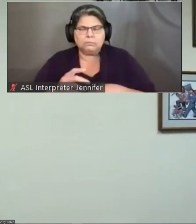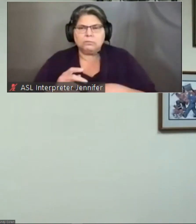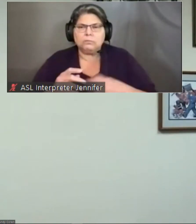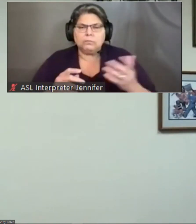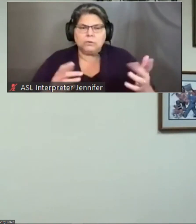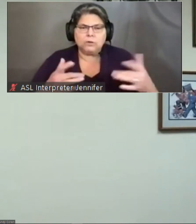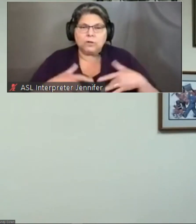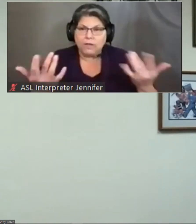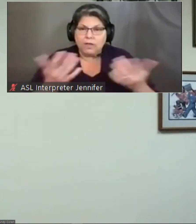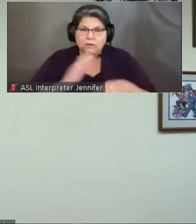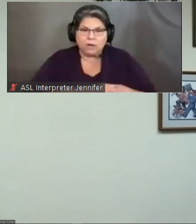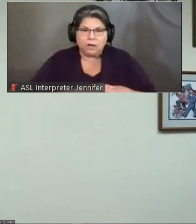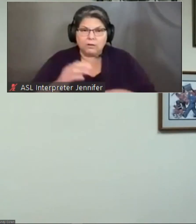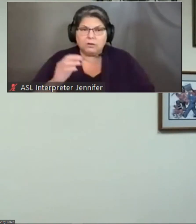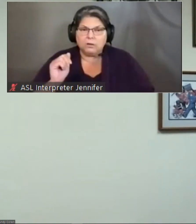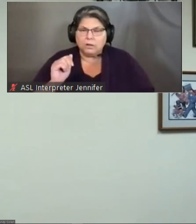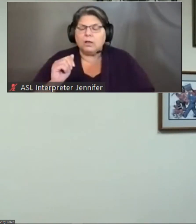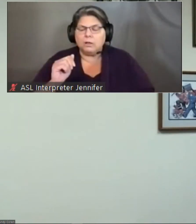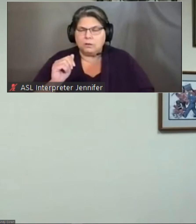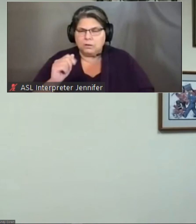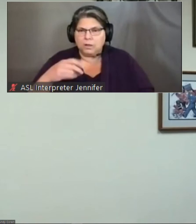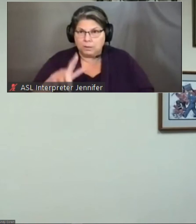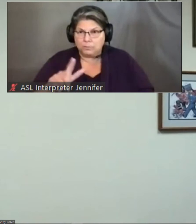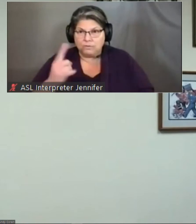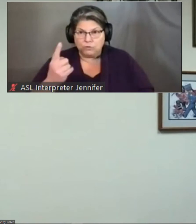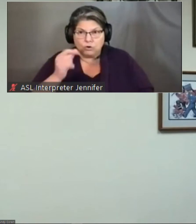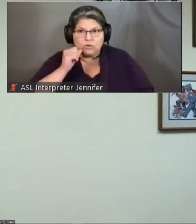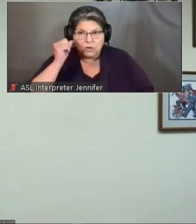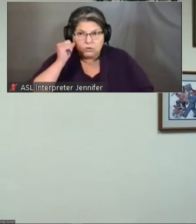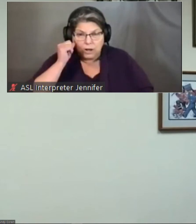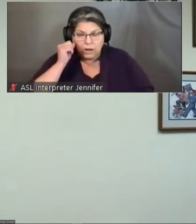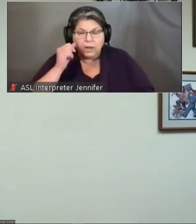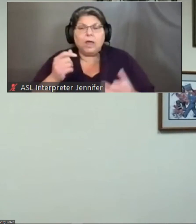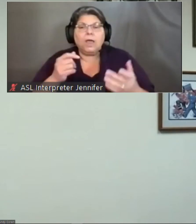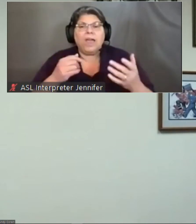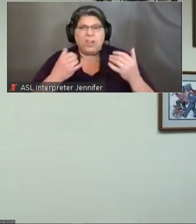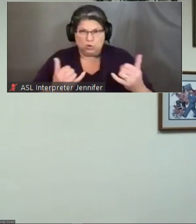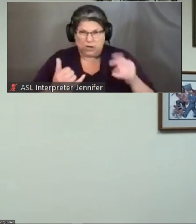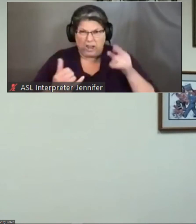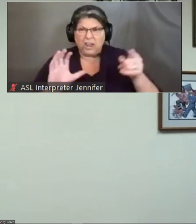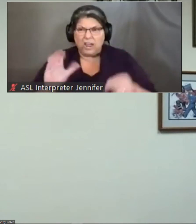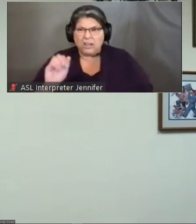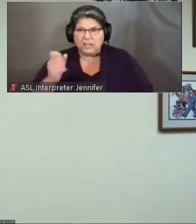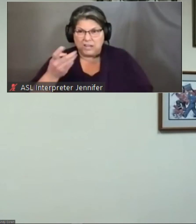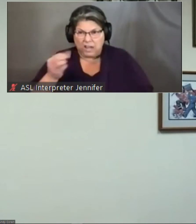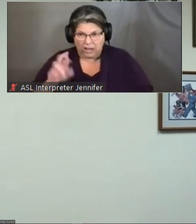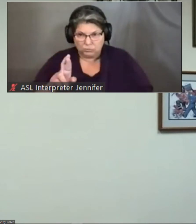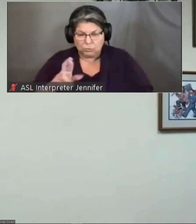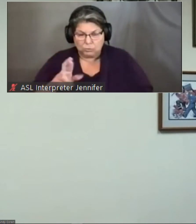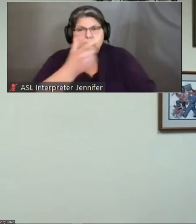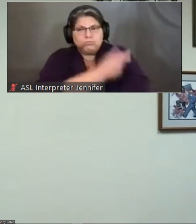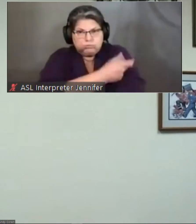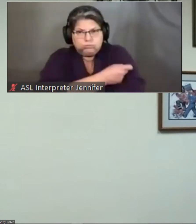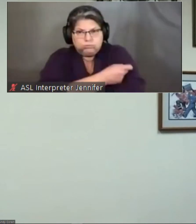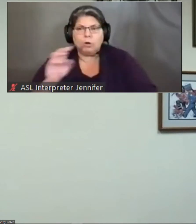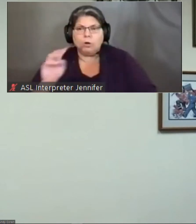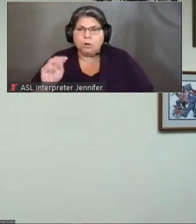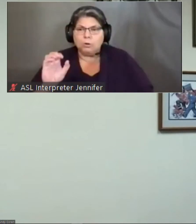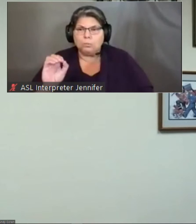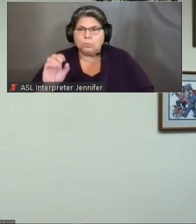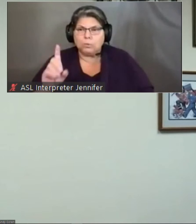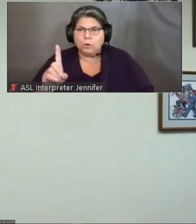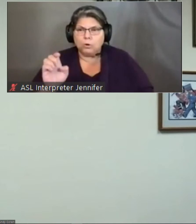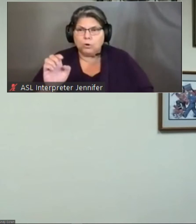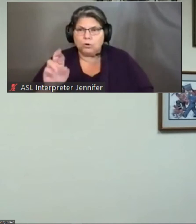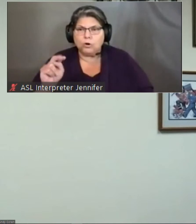event on April 1st, yesterday, and the Casper event is going on today with Moderna. Anderson Valley Health